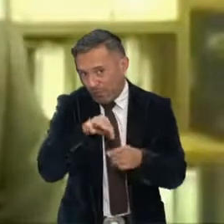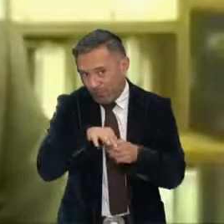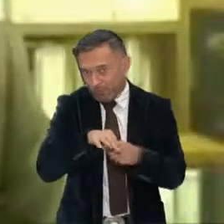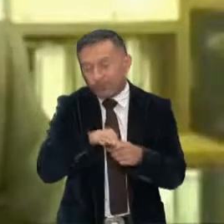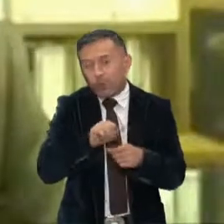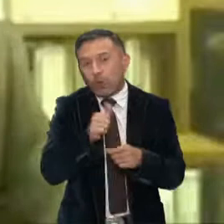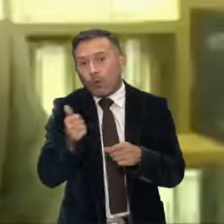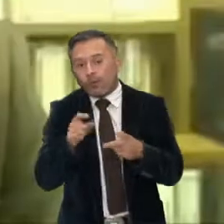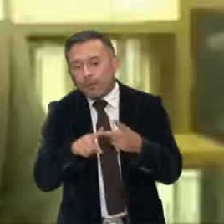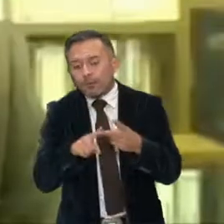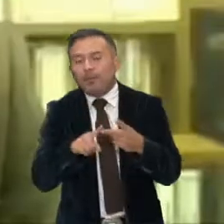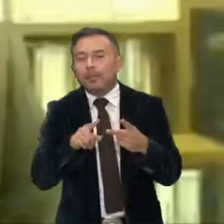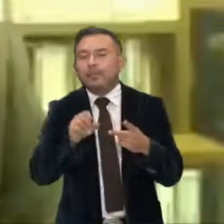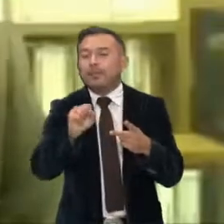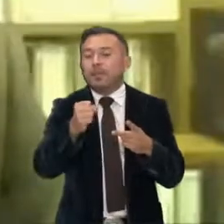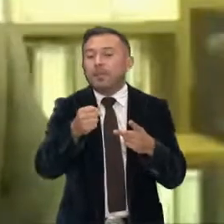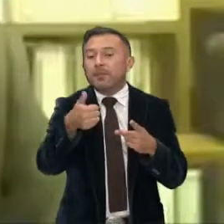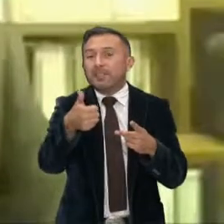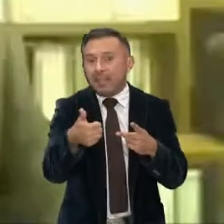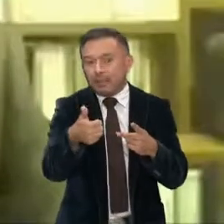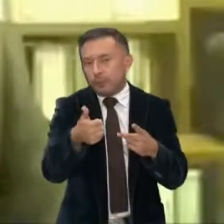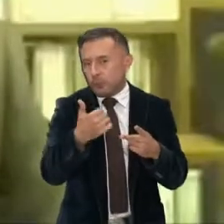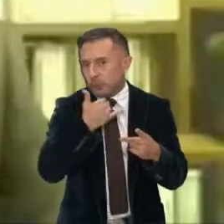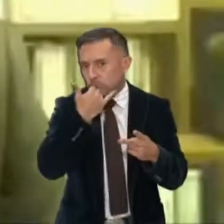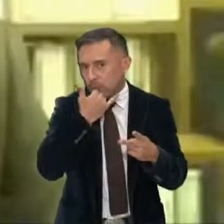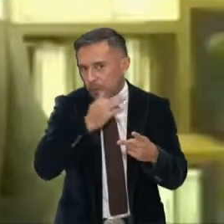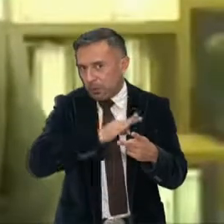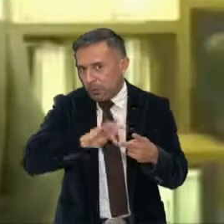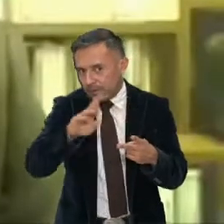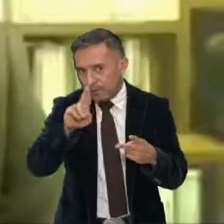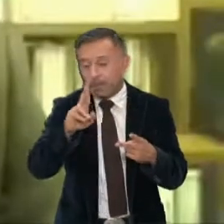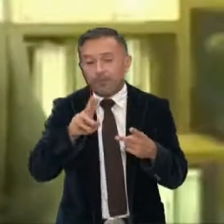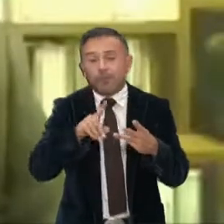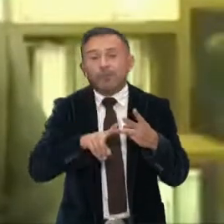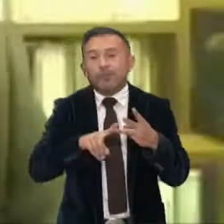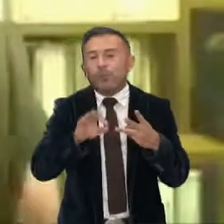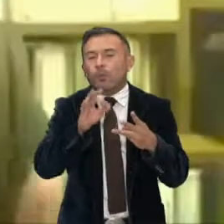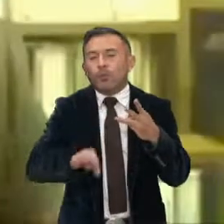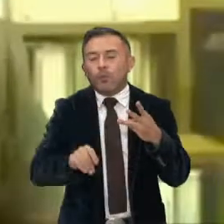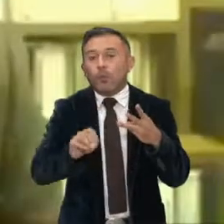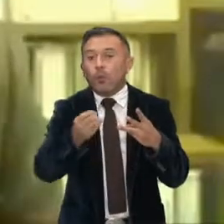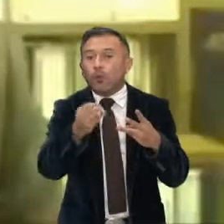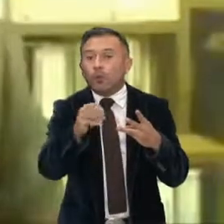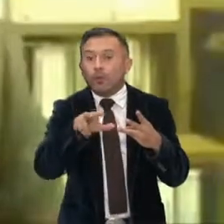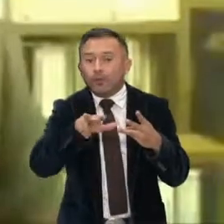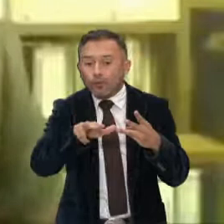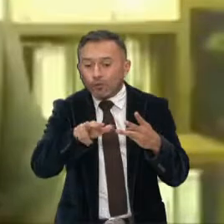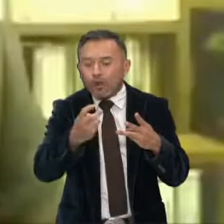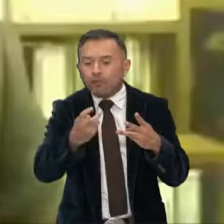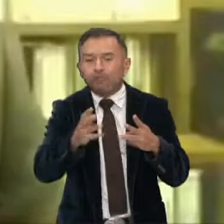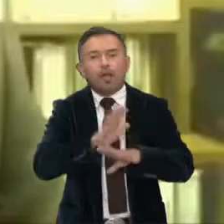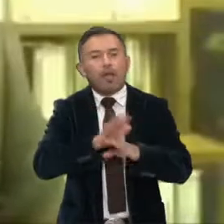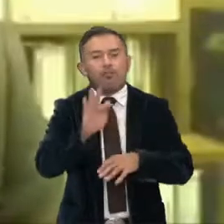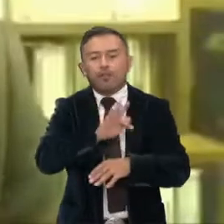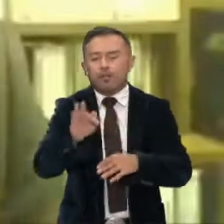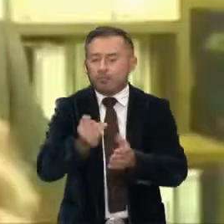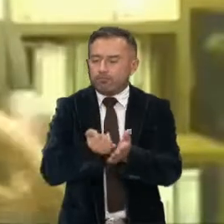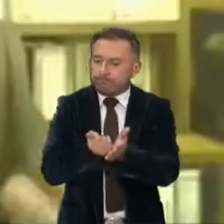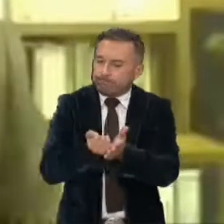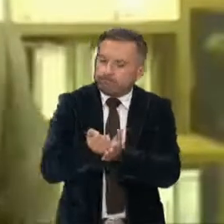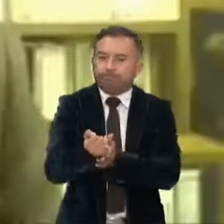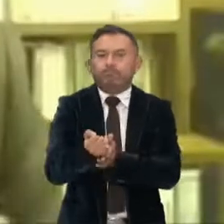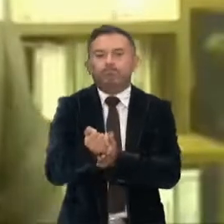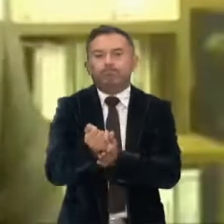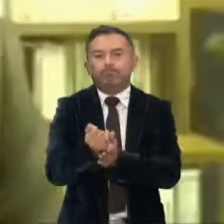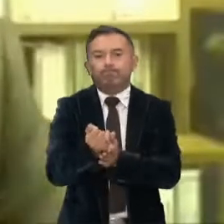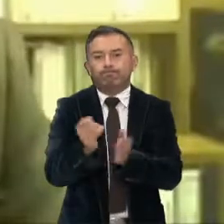and a second time, September the 6th. And finally, we went for October